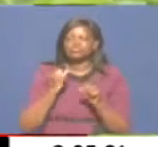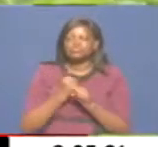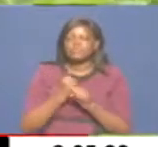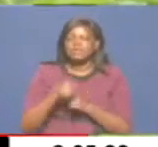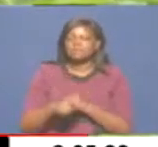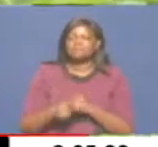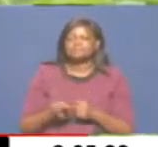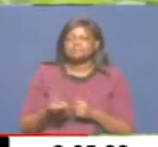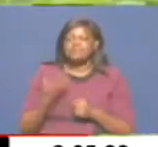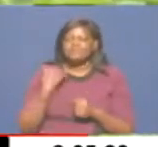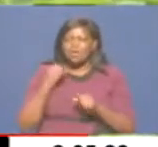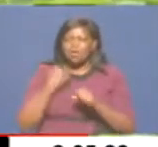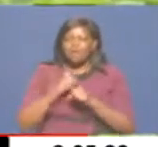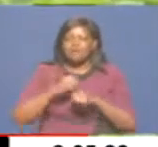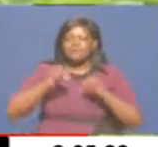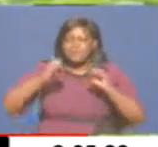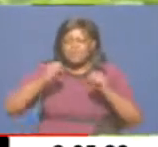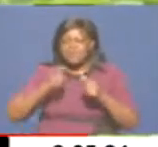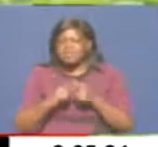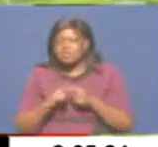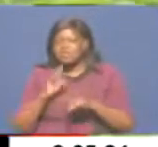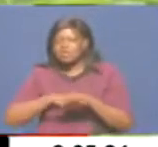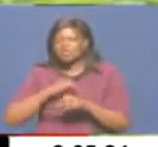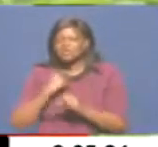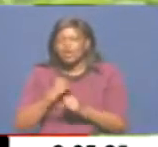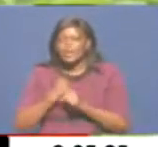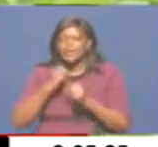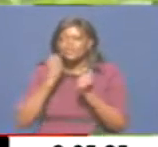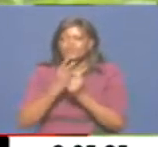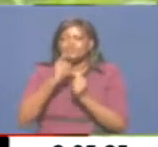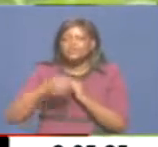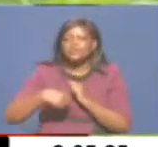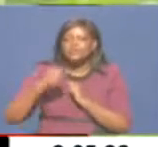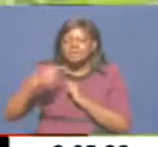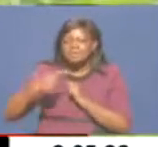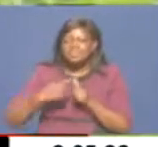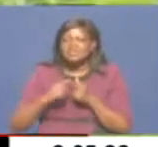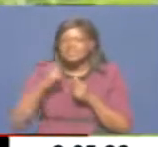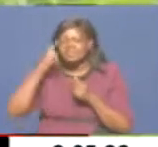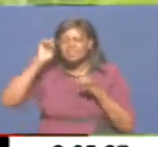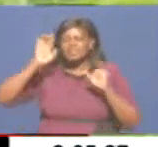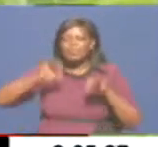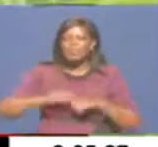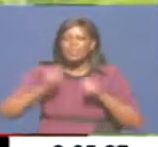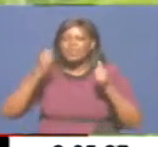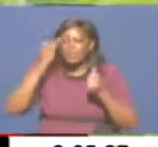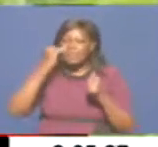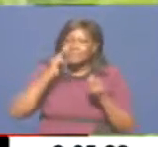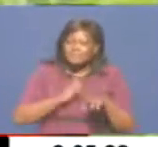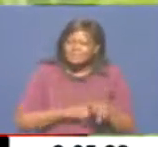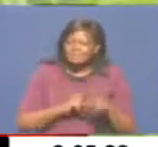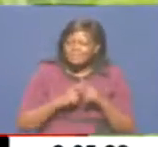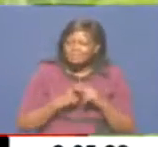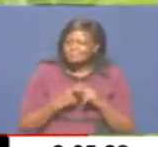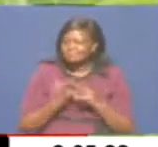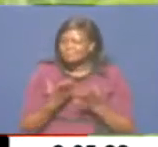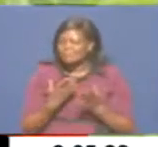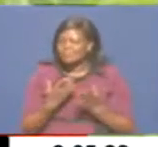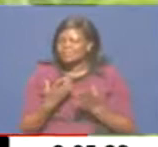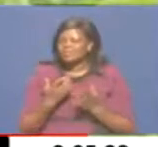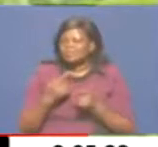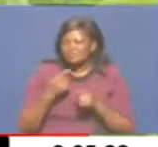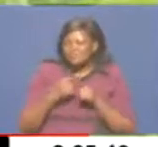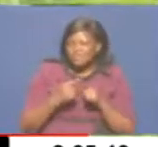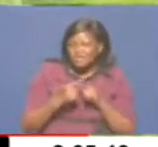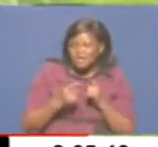per month, lakini hiyo pesa haikunitosha. So, kenye kaza fanya niwaambie kulima ni mzuri, juu ukianzia si lazima uanze na eka mbili ama eka moja, anzia na quota.